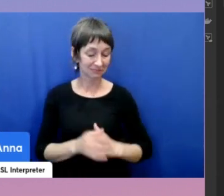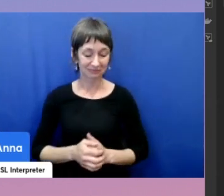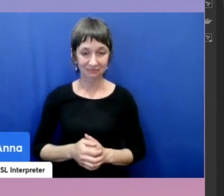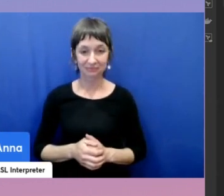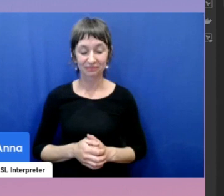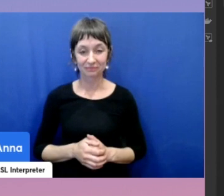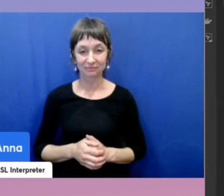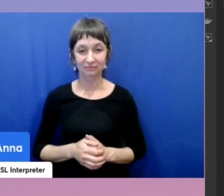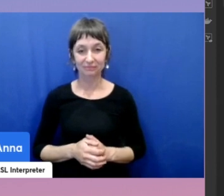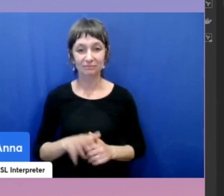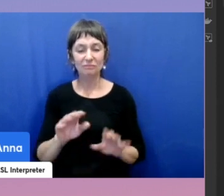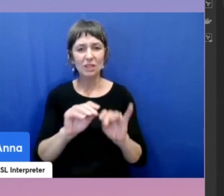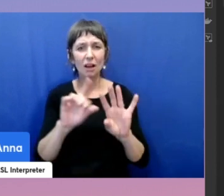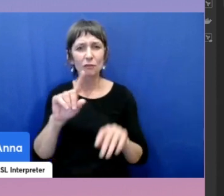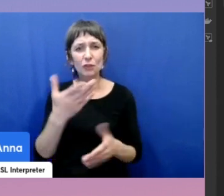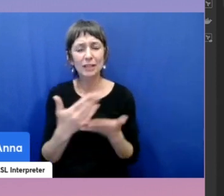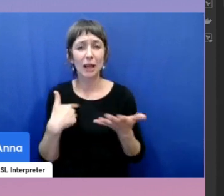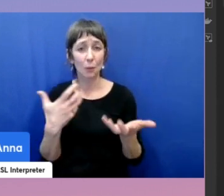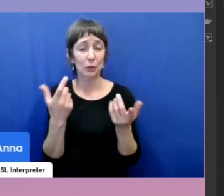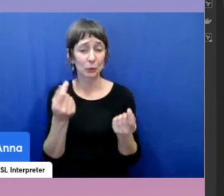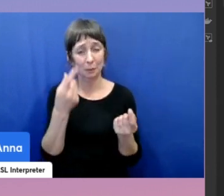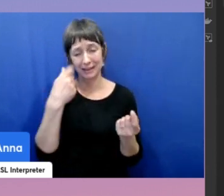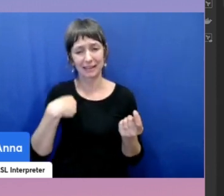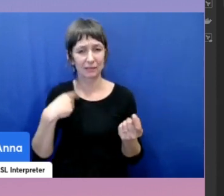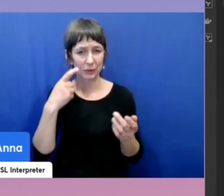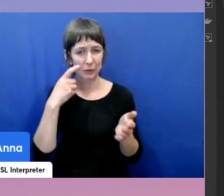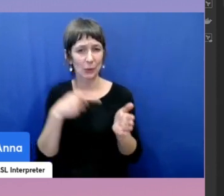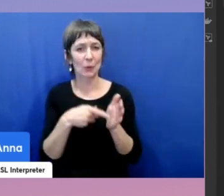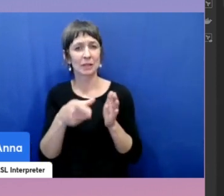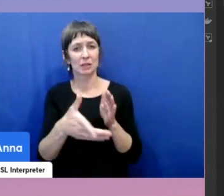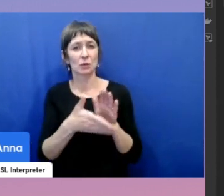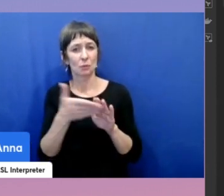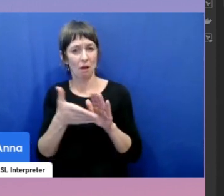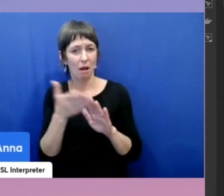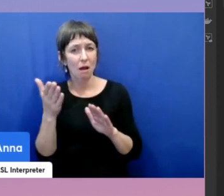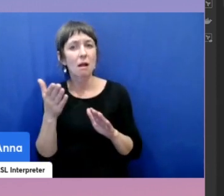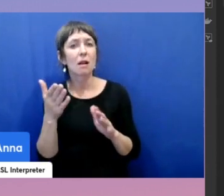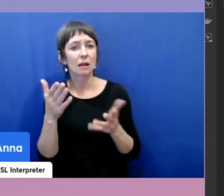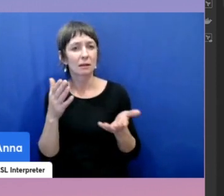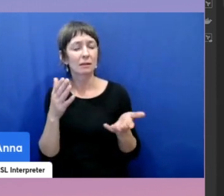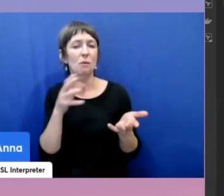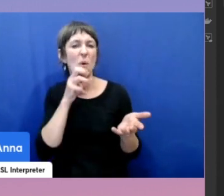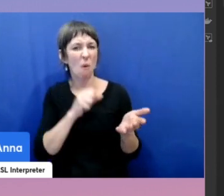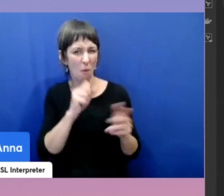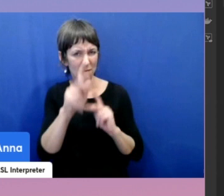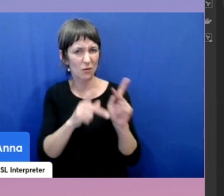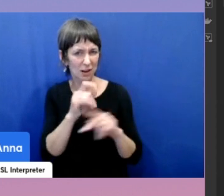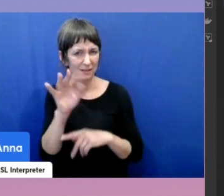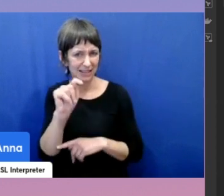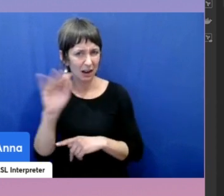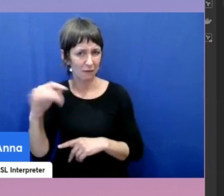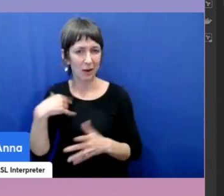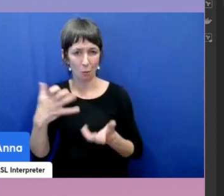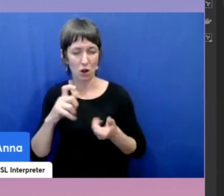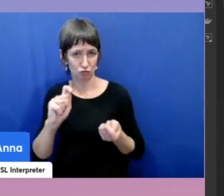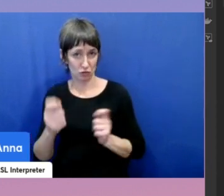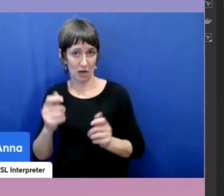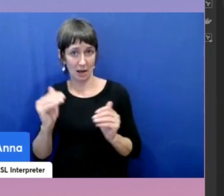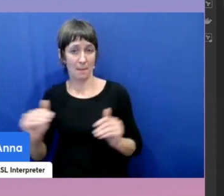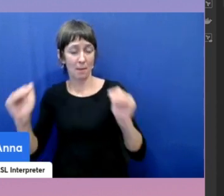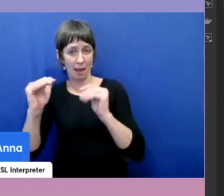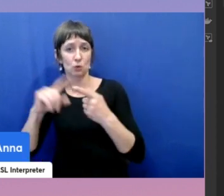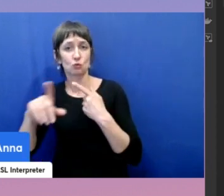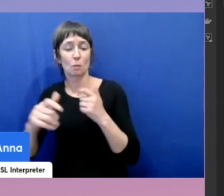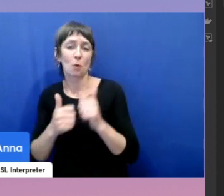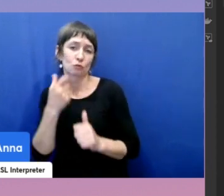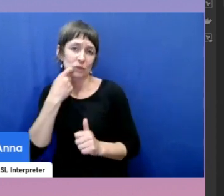So obviously the first thing I want to do, because I've noticed it's running a fairly old version of Terraform, is I'm going to change that version. I'm going to bump it up to the latest version.